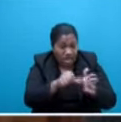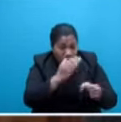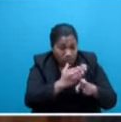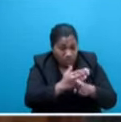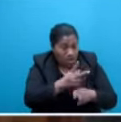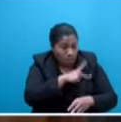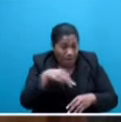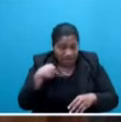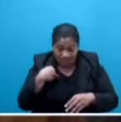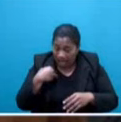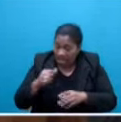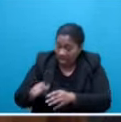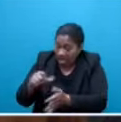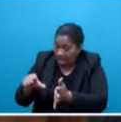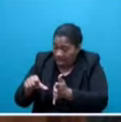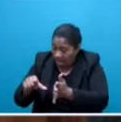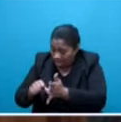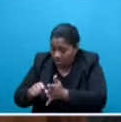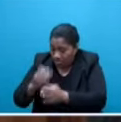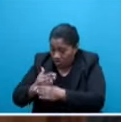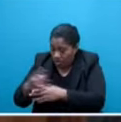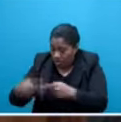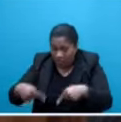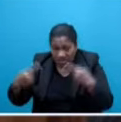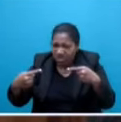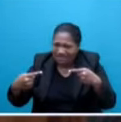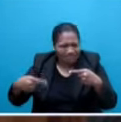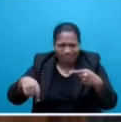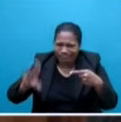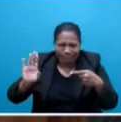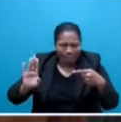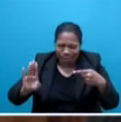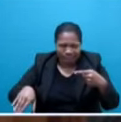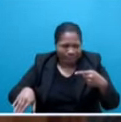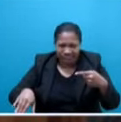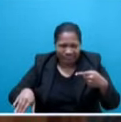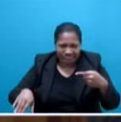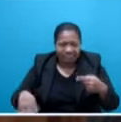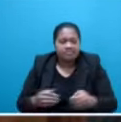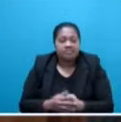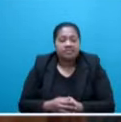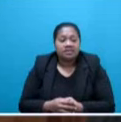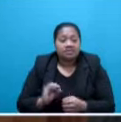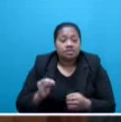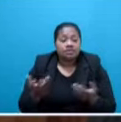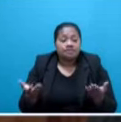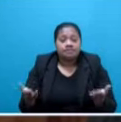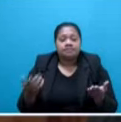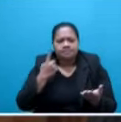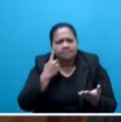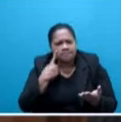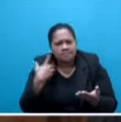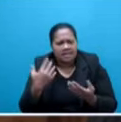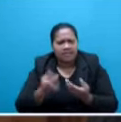On the international stage, Fiji is on the front line of the global campaign to address the root causes